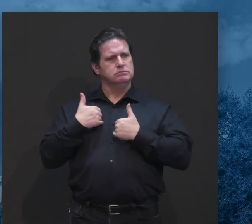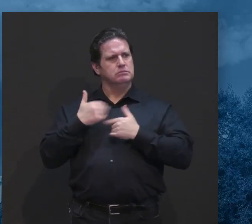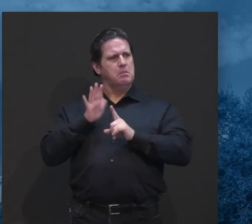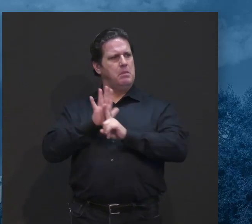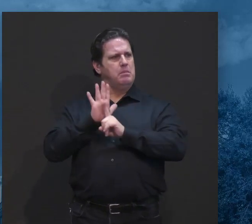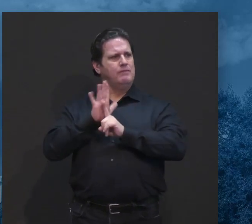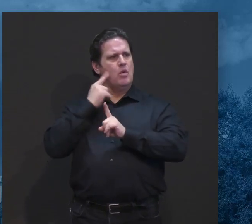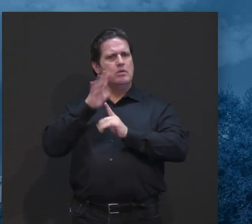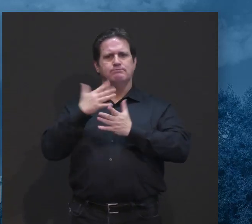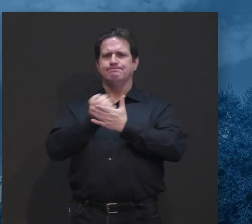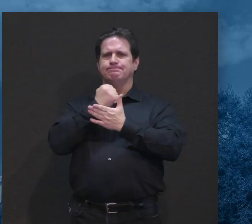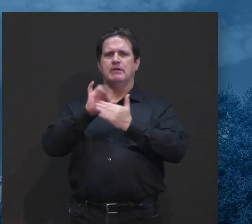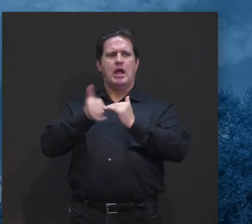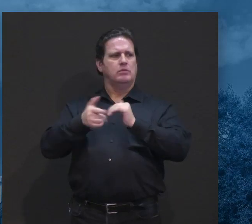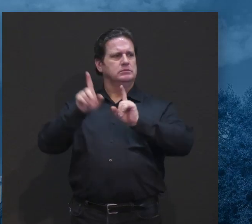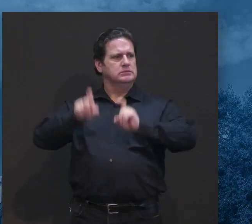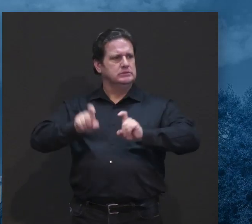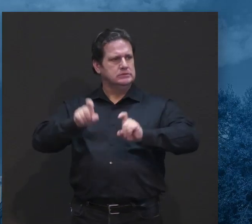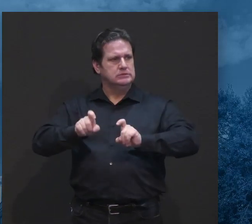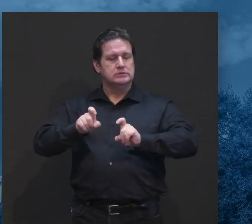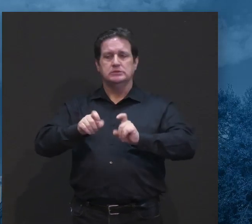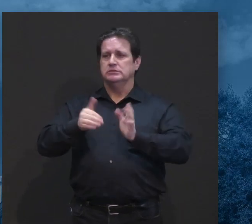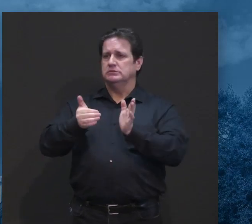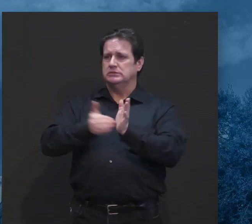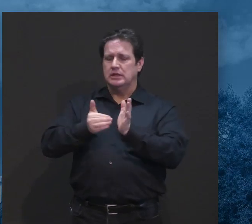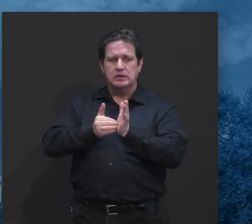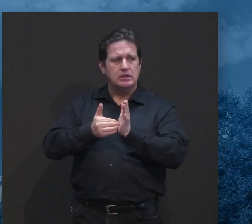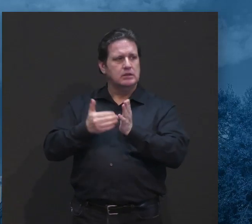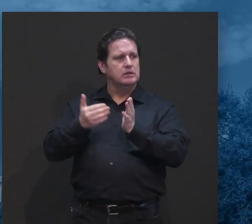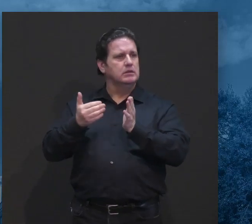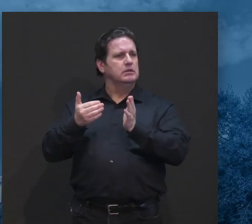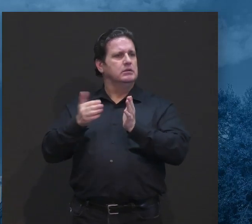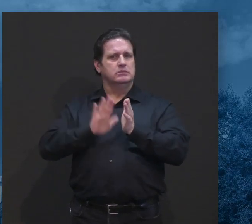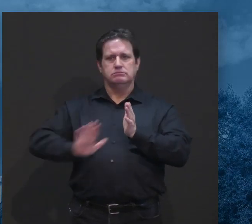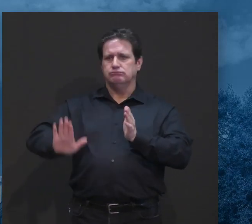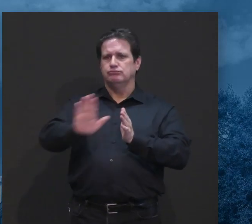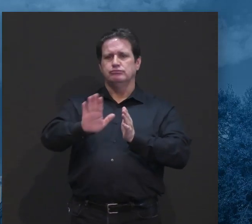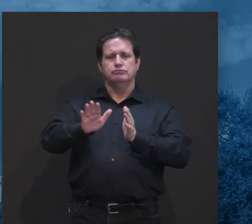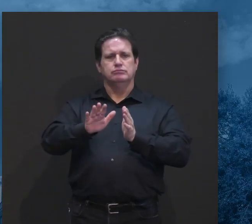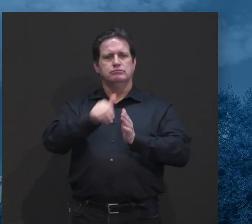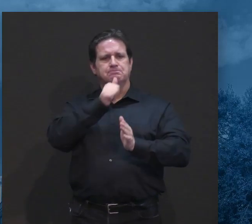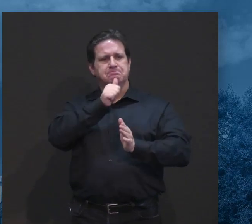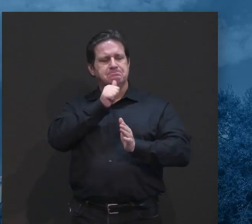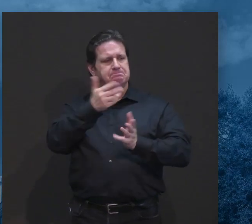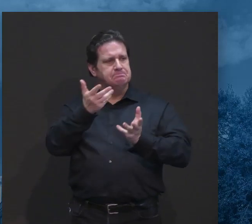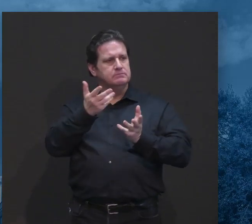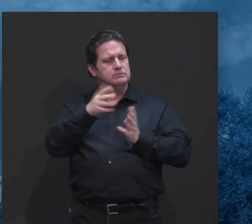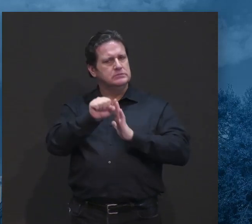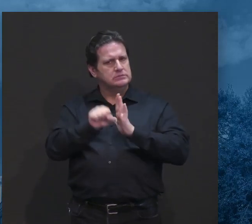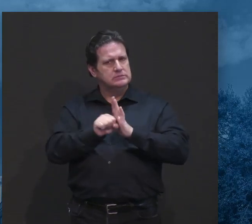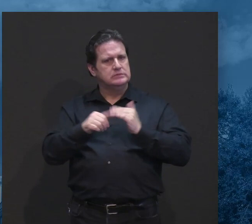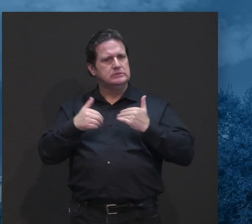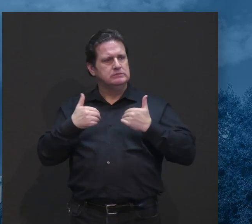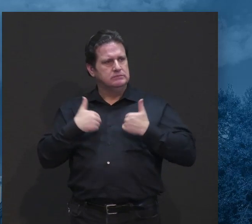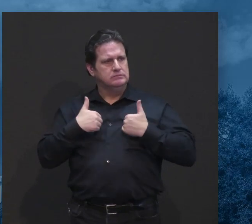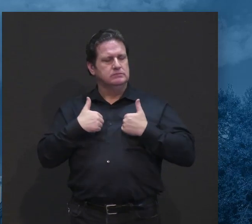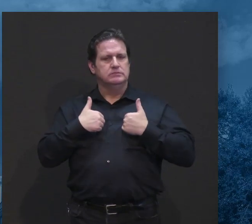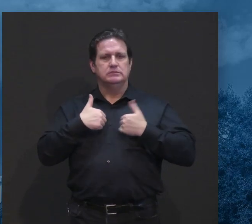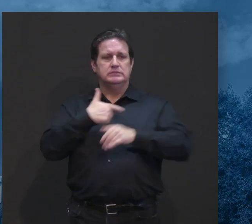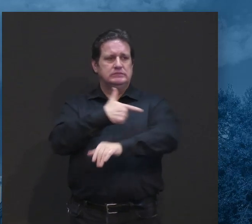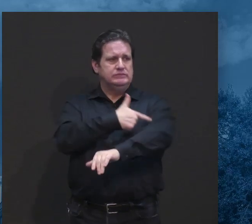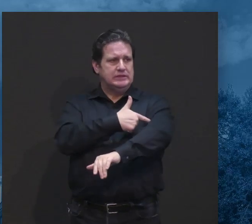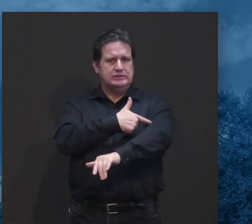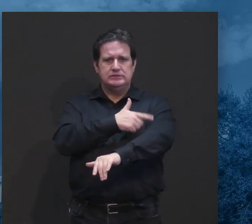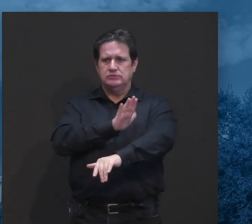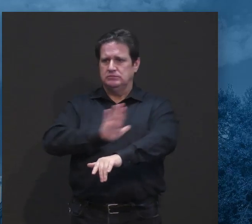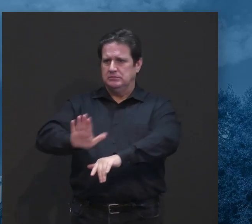place. Primary care providers and healthcare providers throughout the state will also be vaccinating